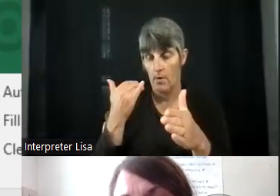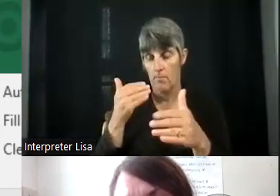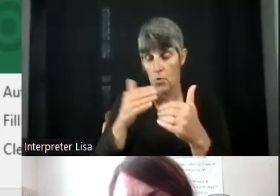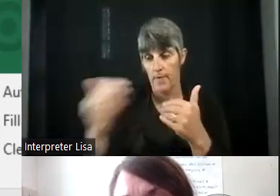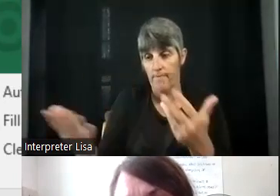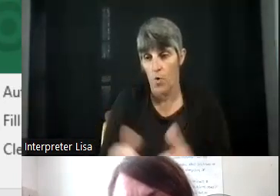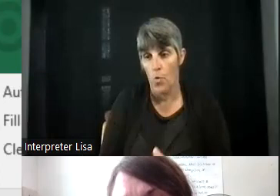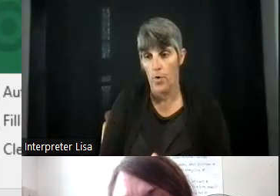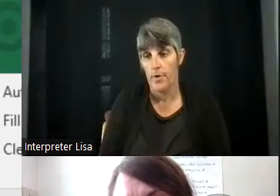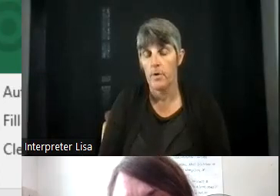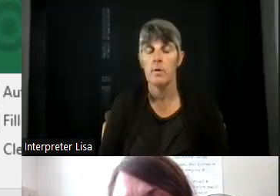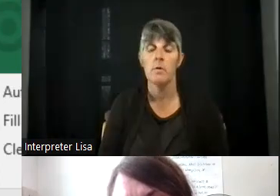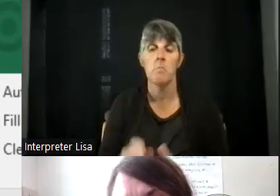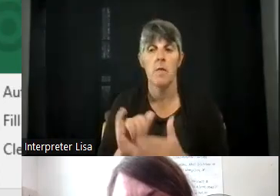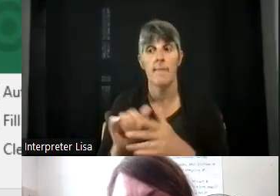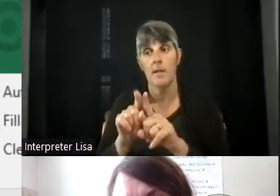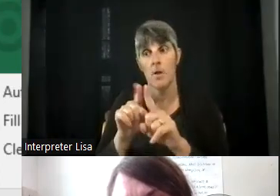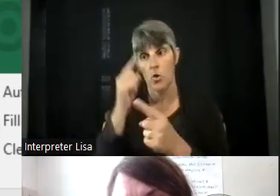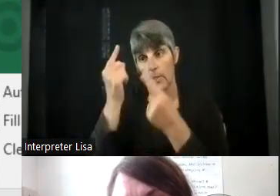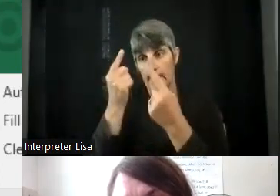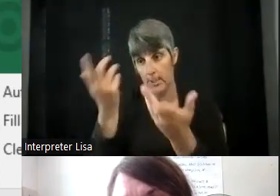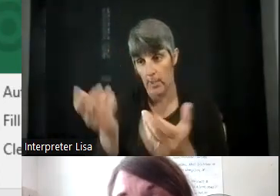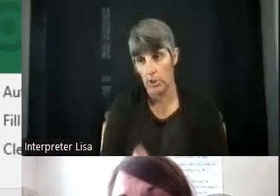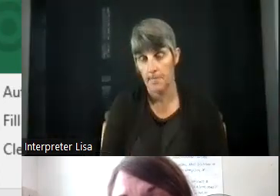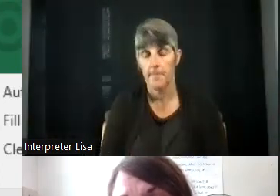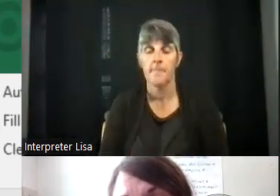So that's also a consideration.